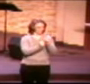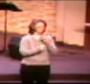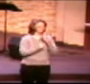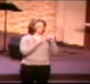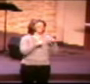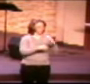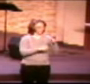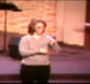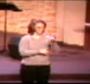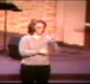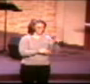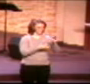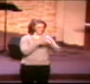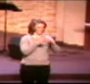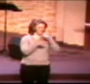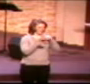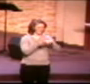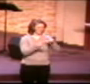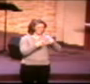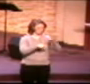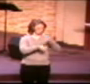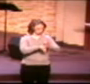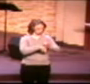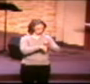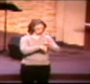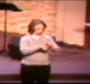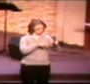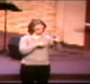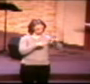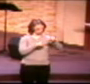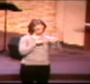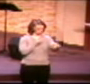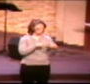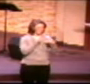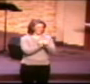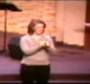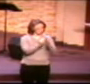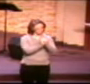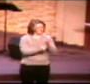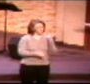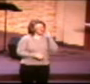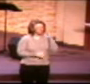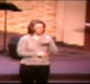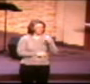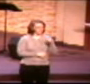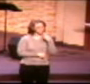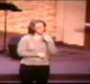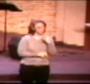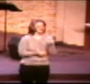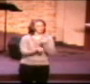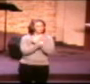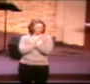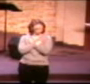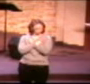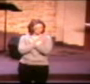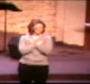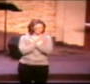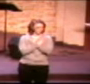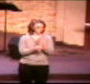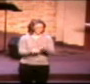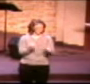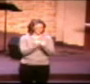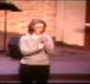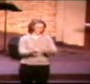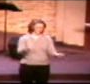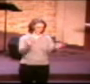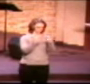wrote a letter to a church that was struggling for worship, you know what he said? Love is what matters